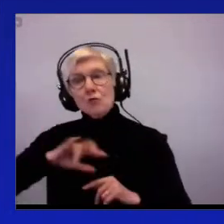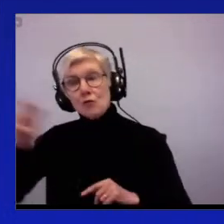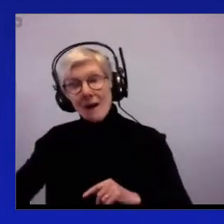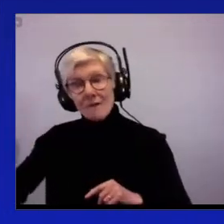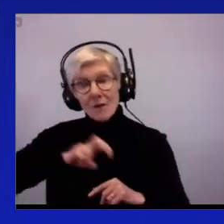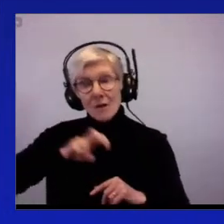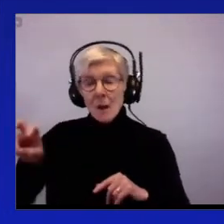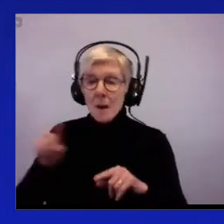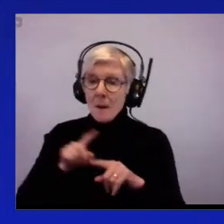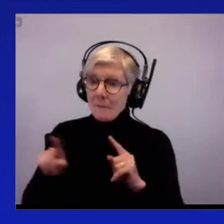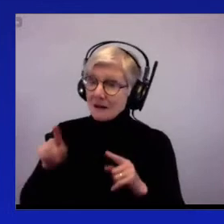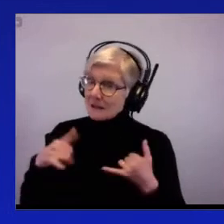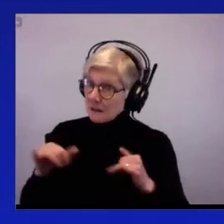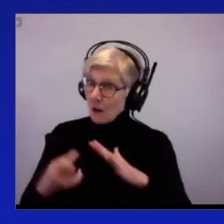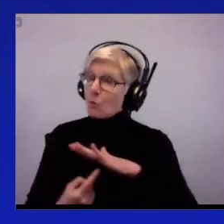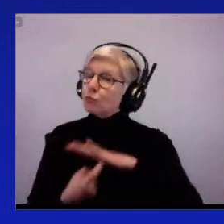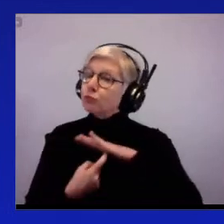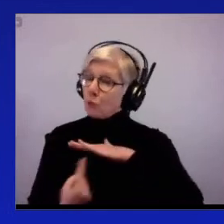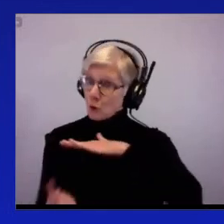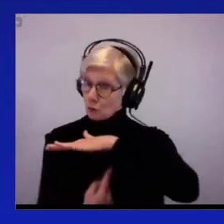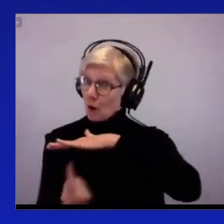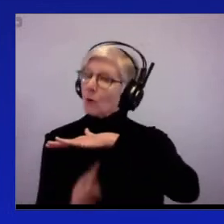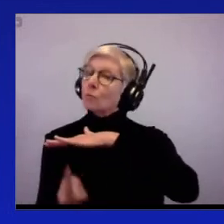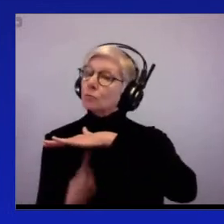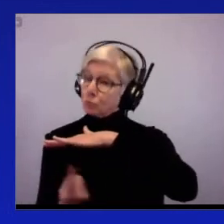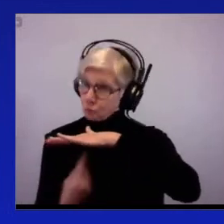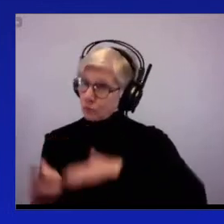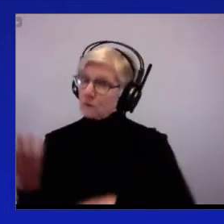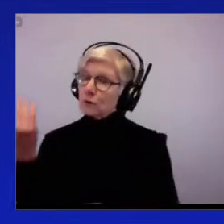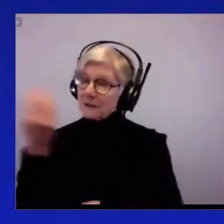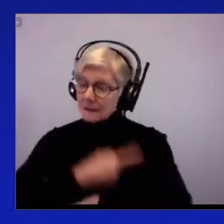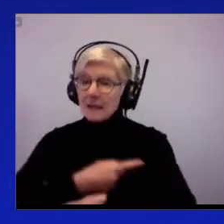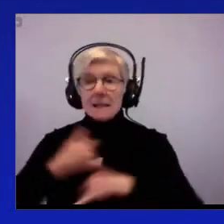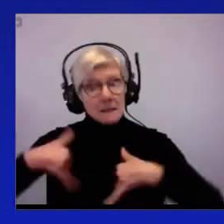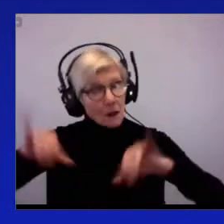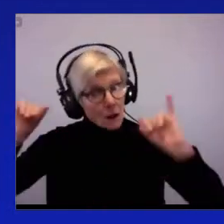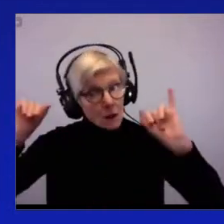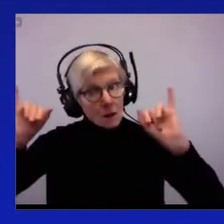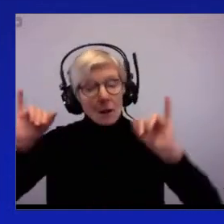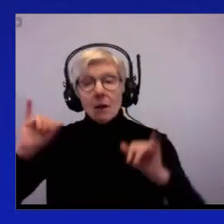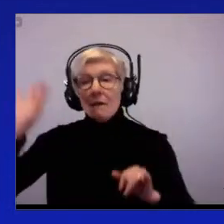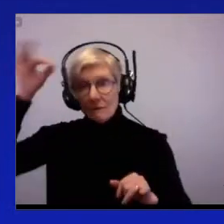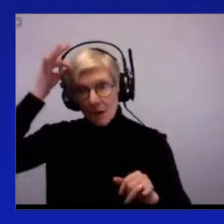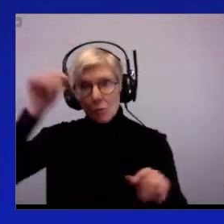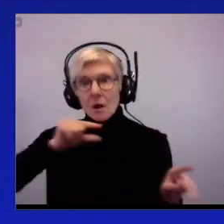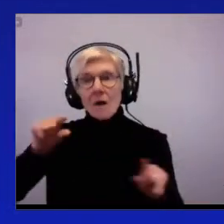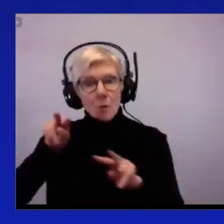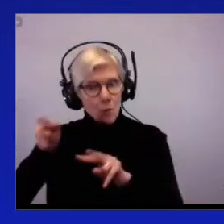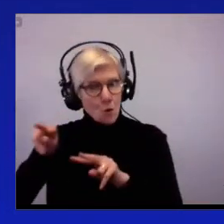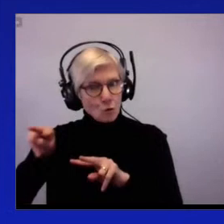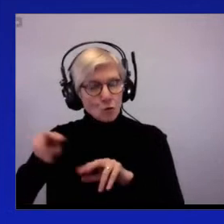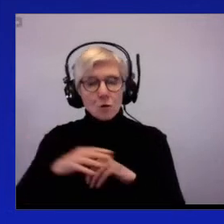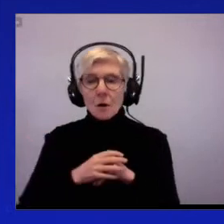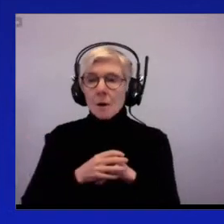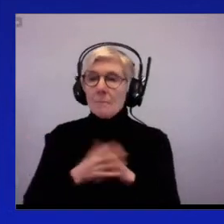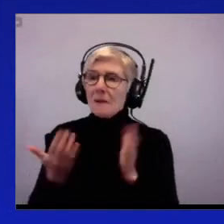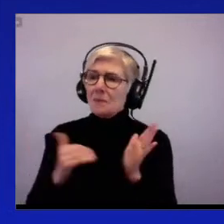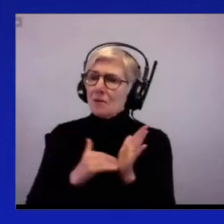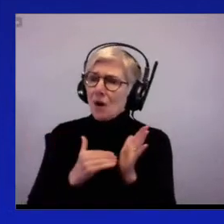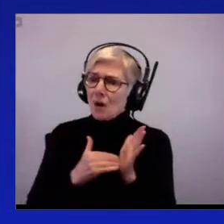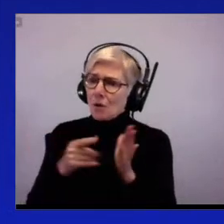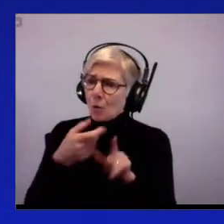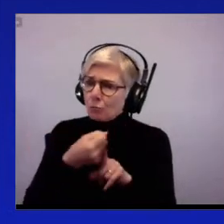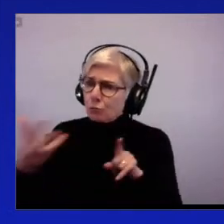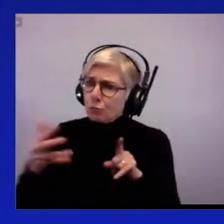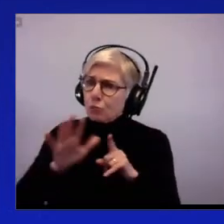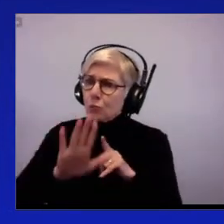of quarantine apply to them upon their return, etc. And that is enforced by the federal government. But Dr. Etches perhaps can give us more